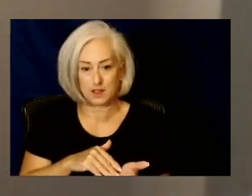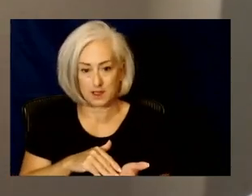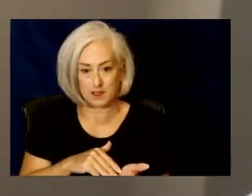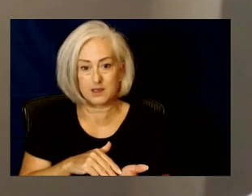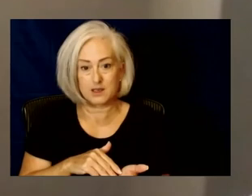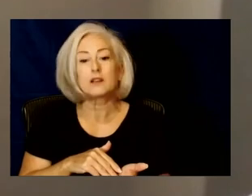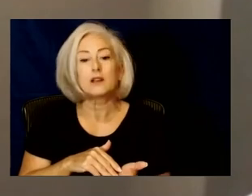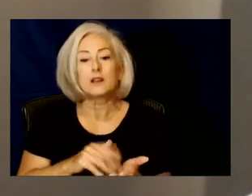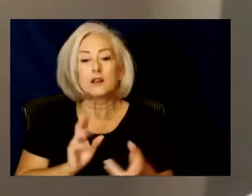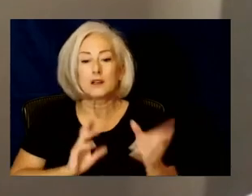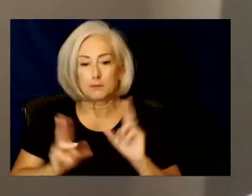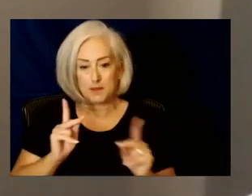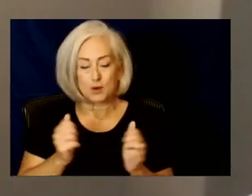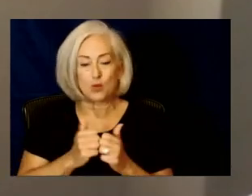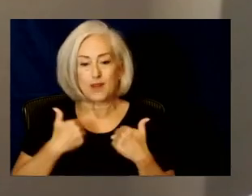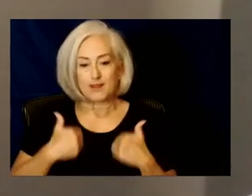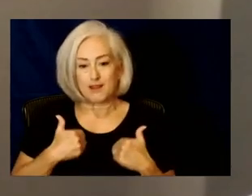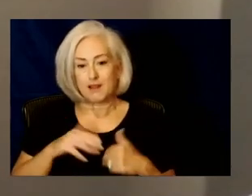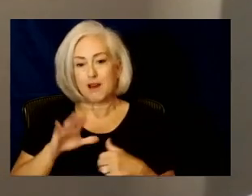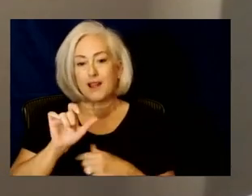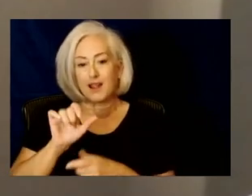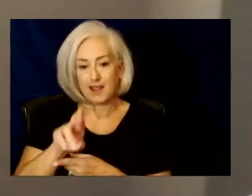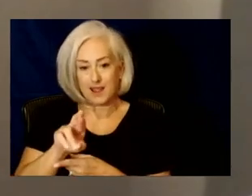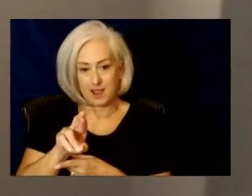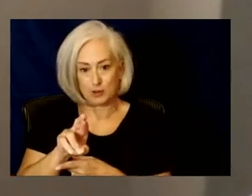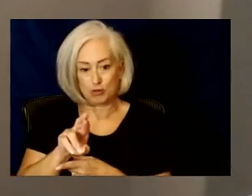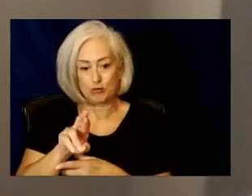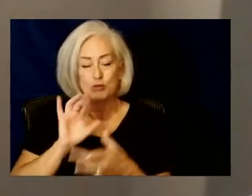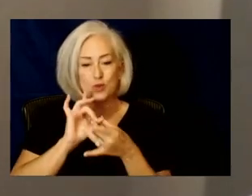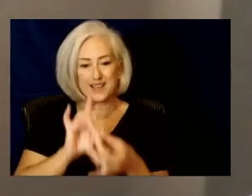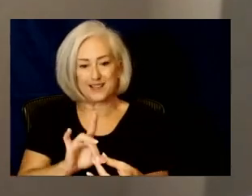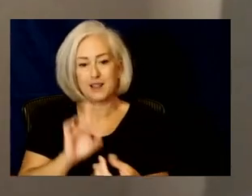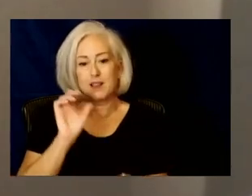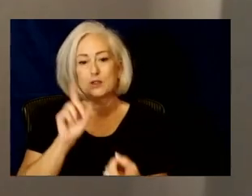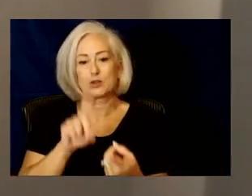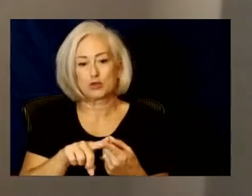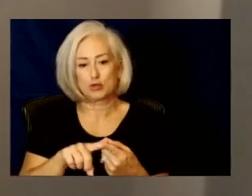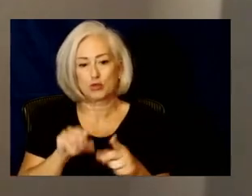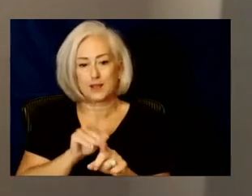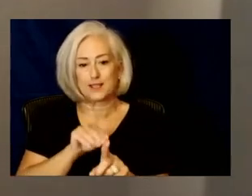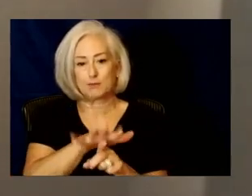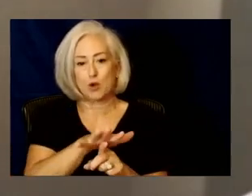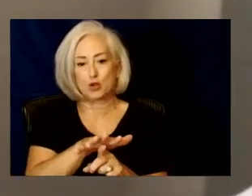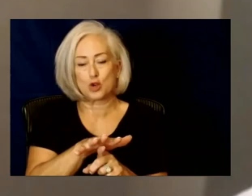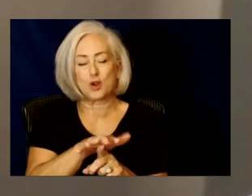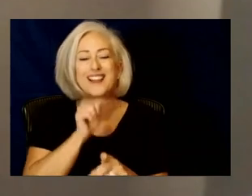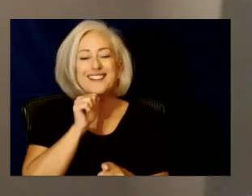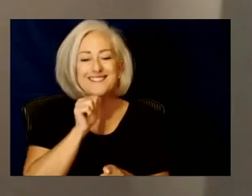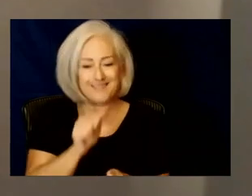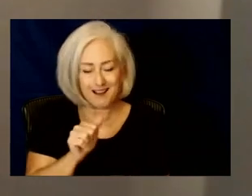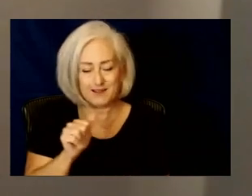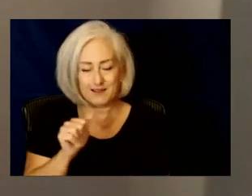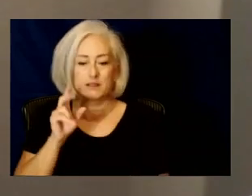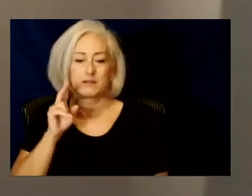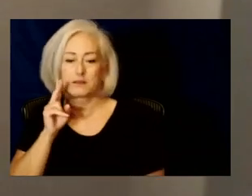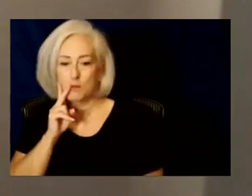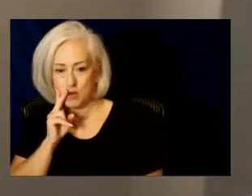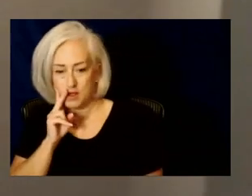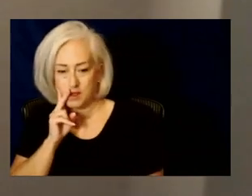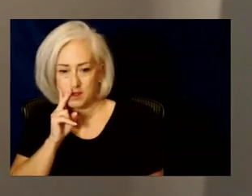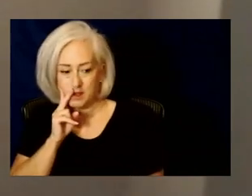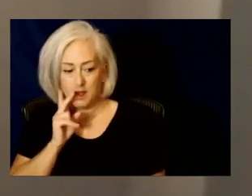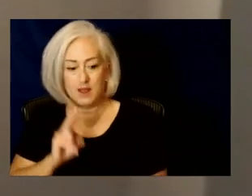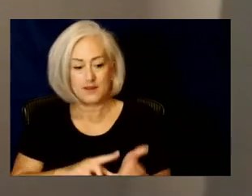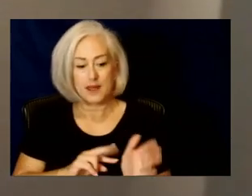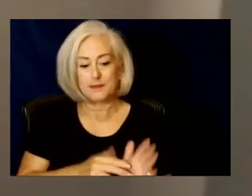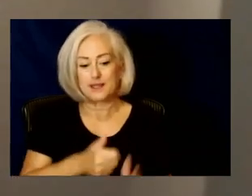year, are related to exposures other than smoking. So roughly 10 to 20%